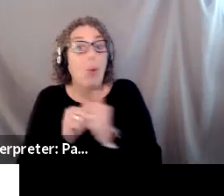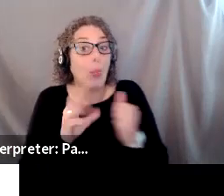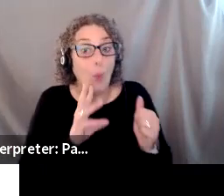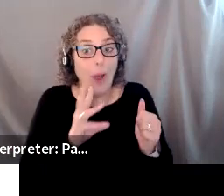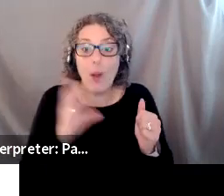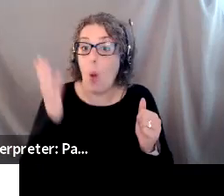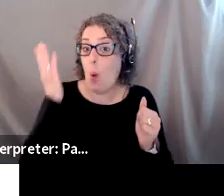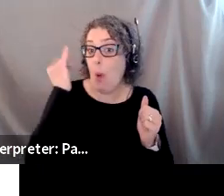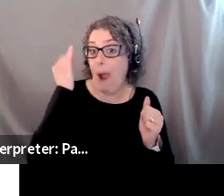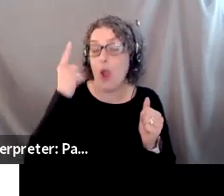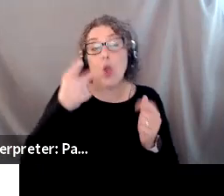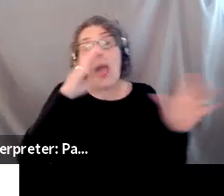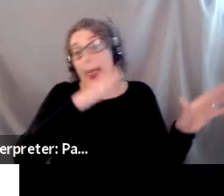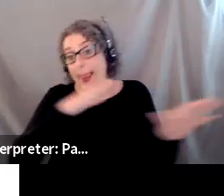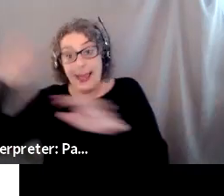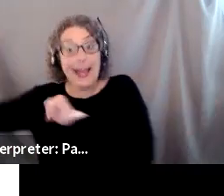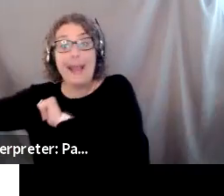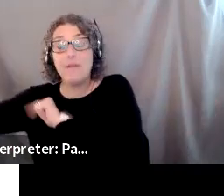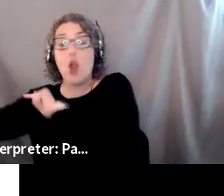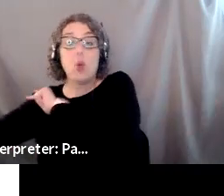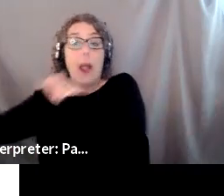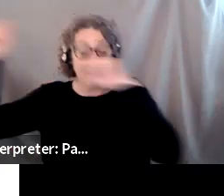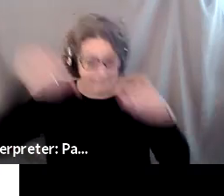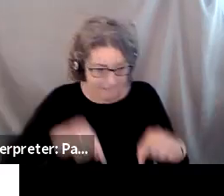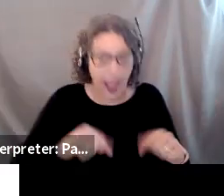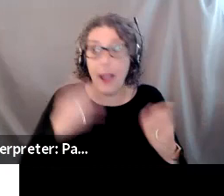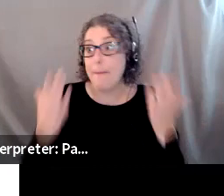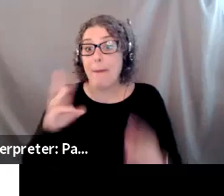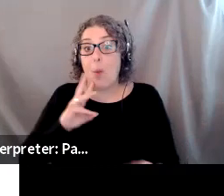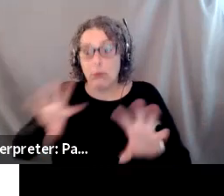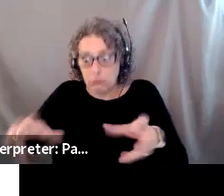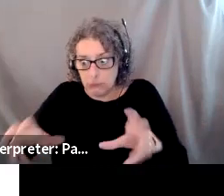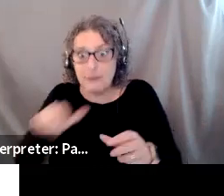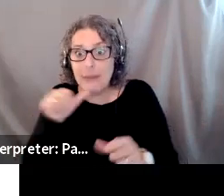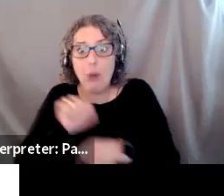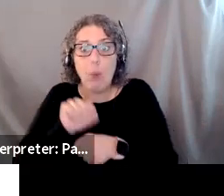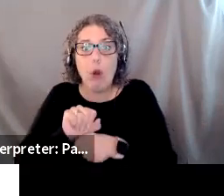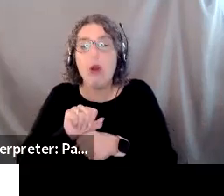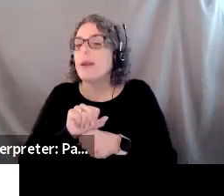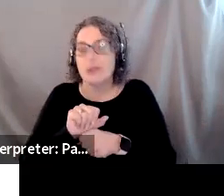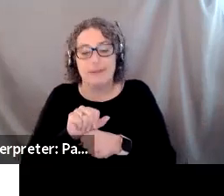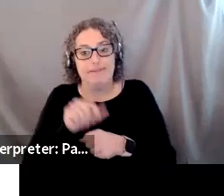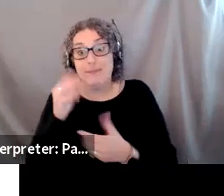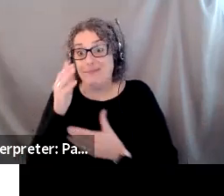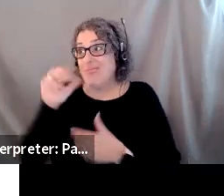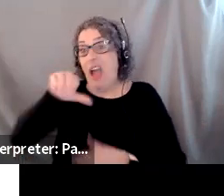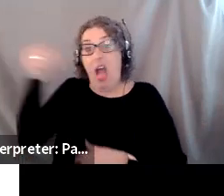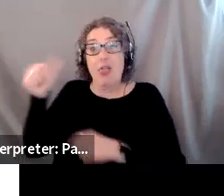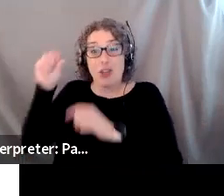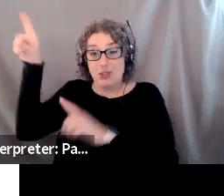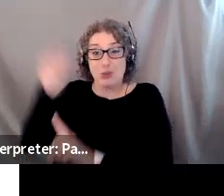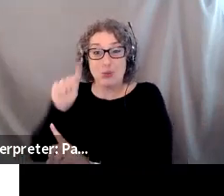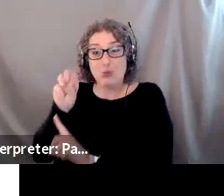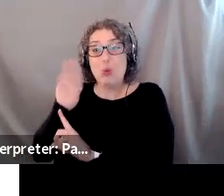turned off. I know with our Iowa derecho storm this summer, there were people that lived without water for a week or